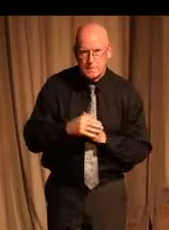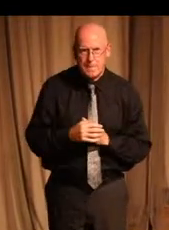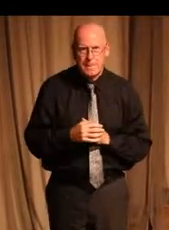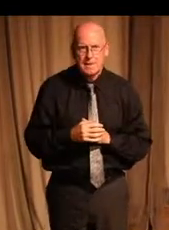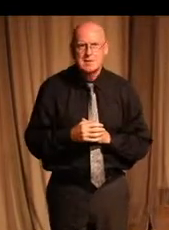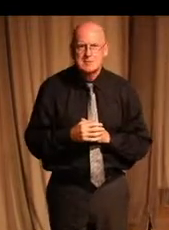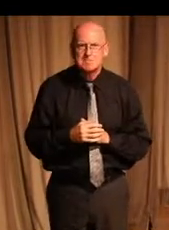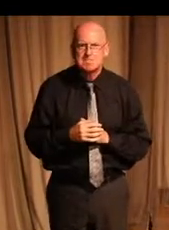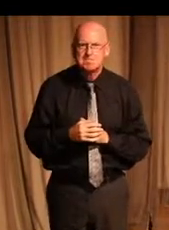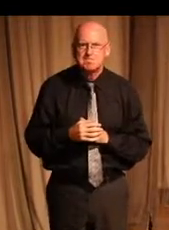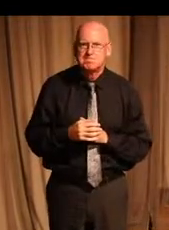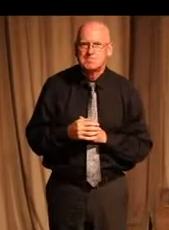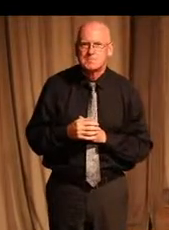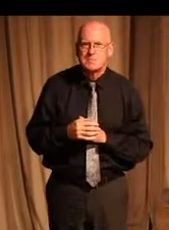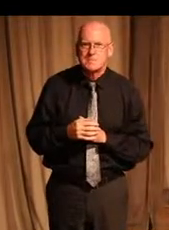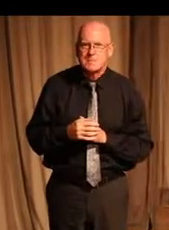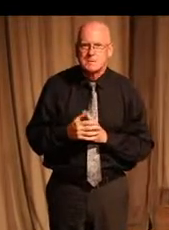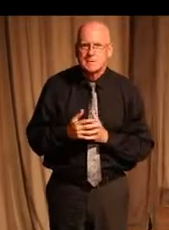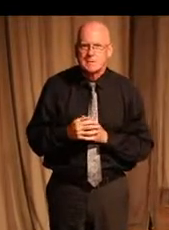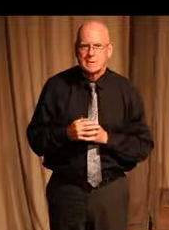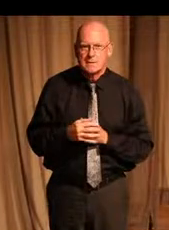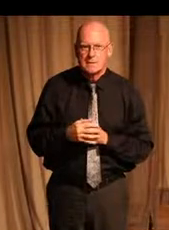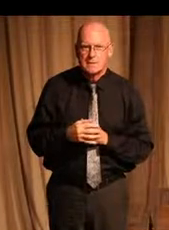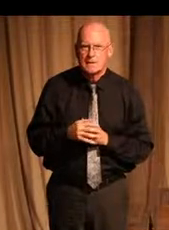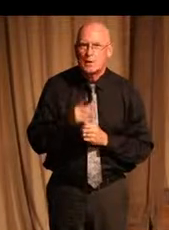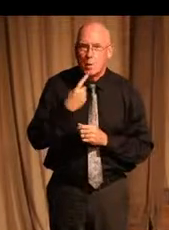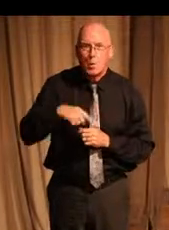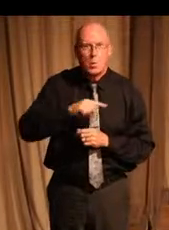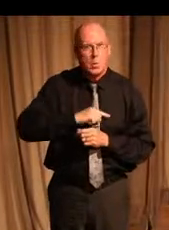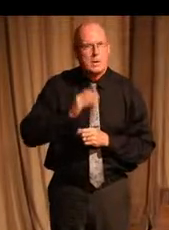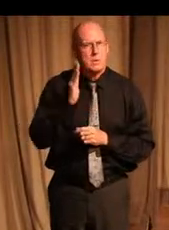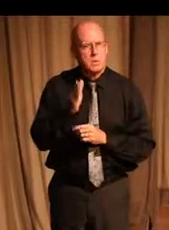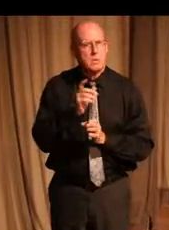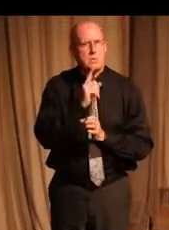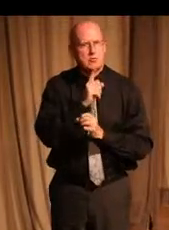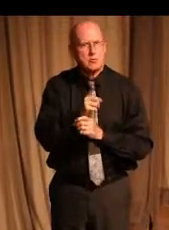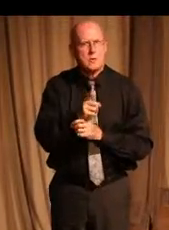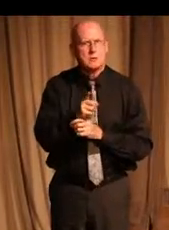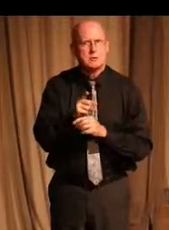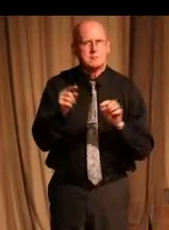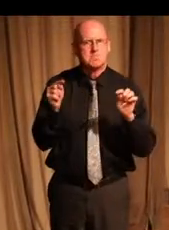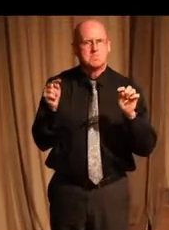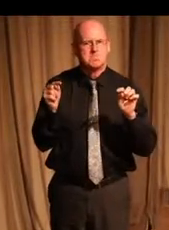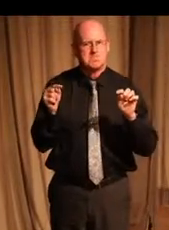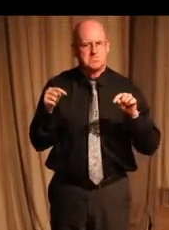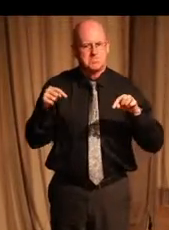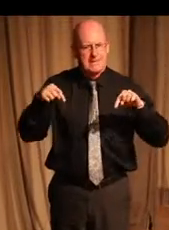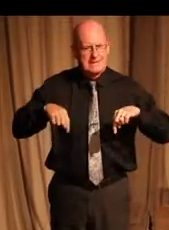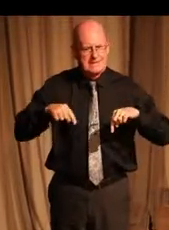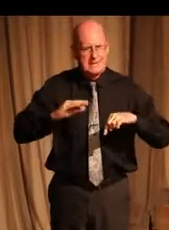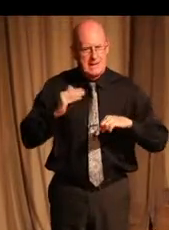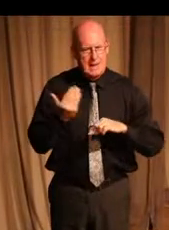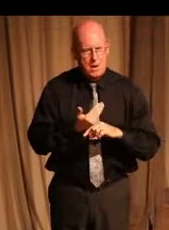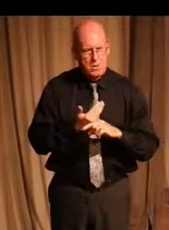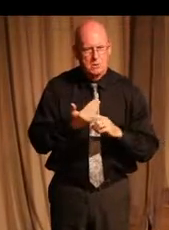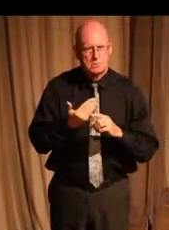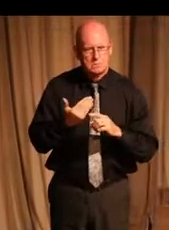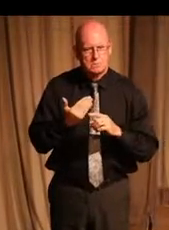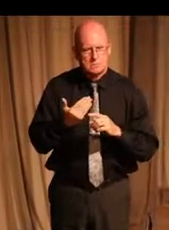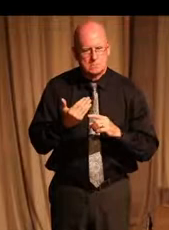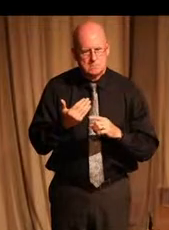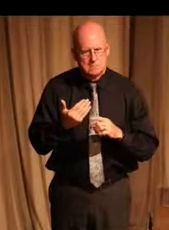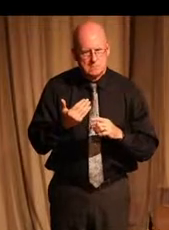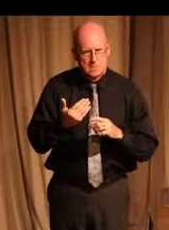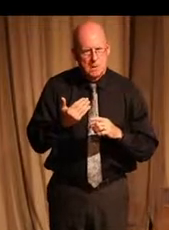certainly decentered from whiteness, right? Like, we are going to make sure that we're good. It is the archival practice, right? It is